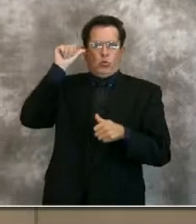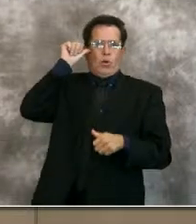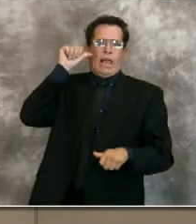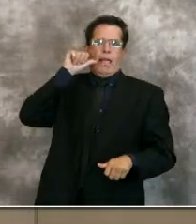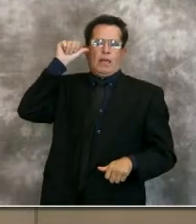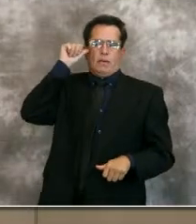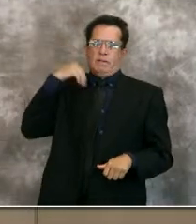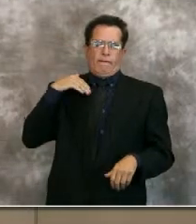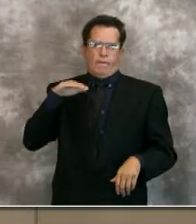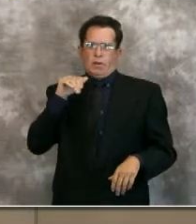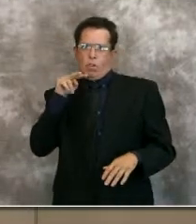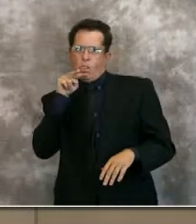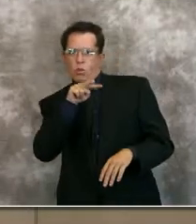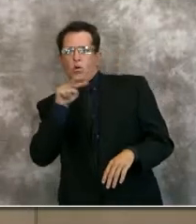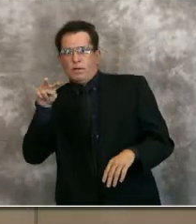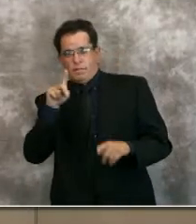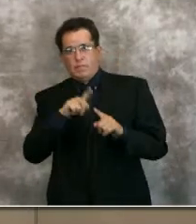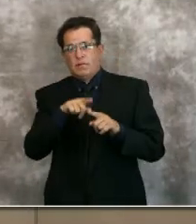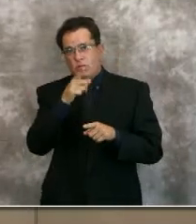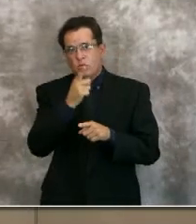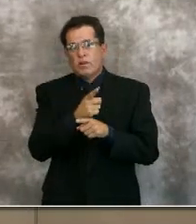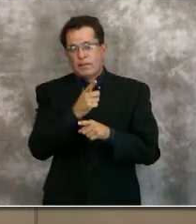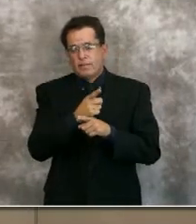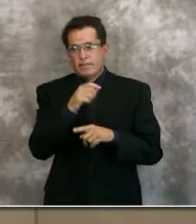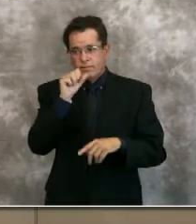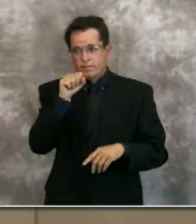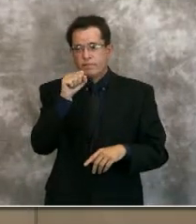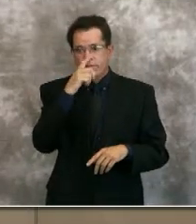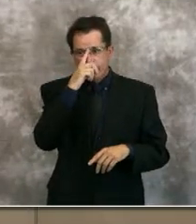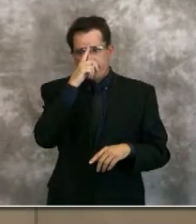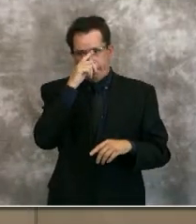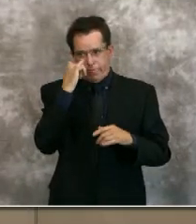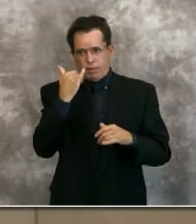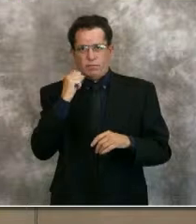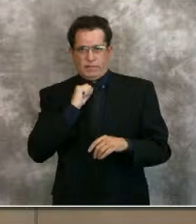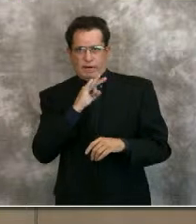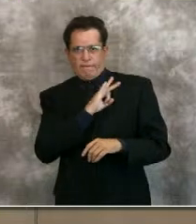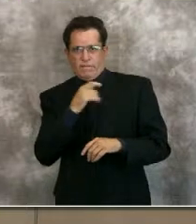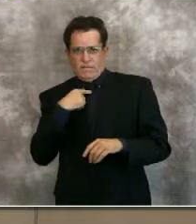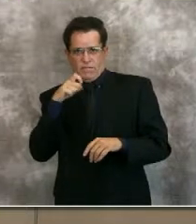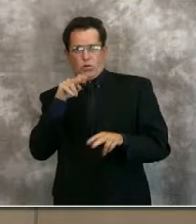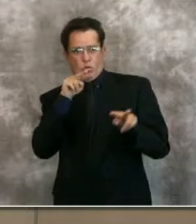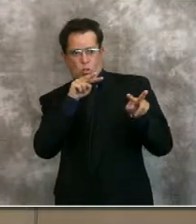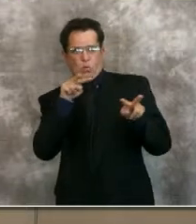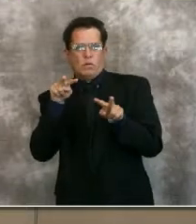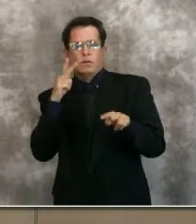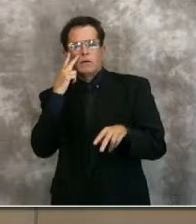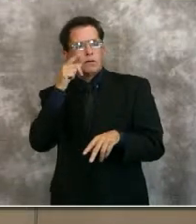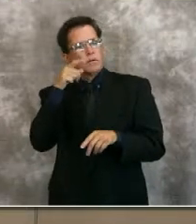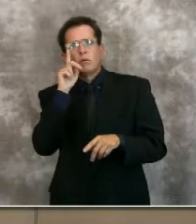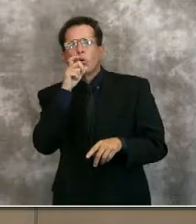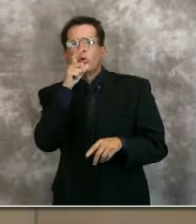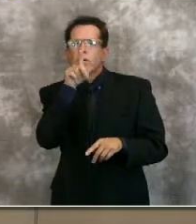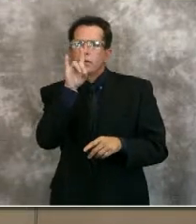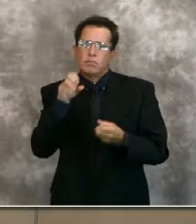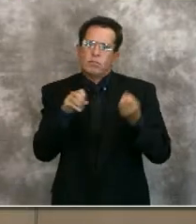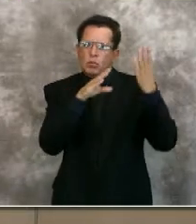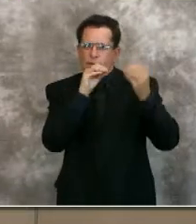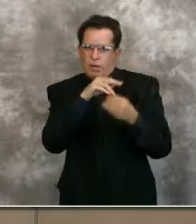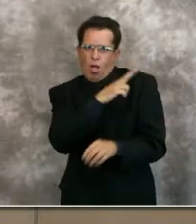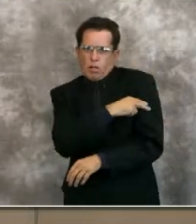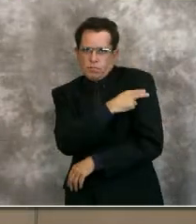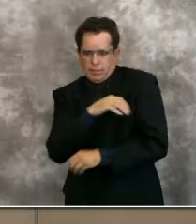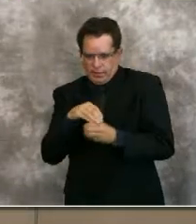yesterday, but that is, staff has been asked to look at actually hospitalizations over the last